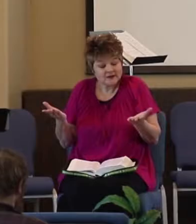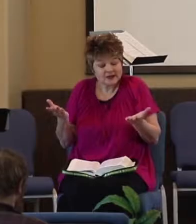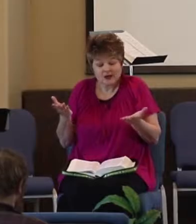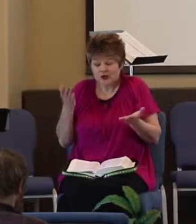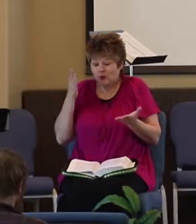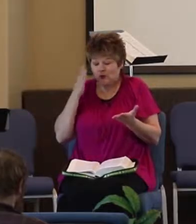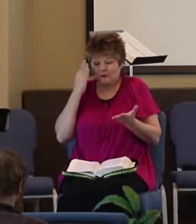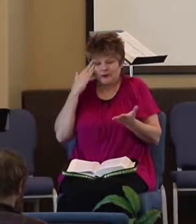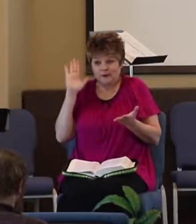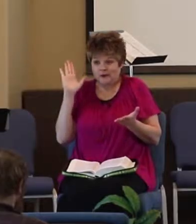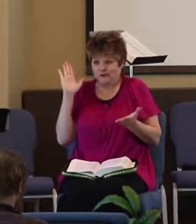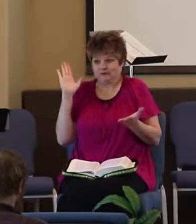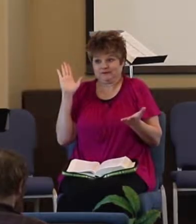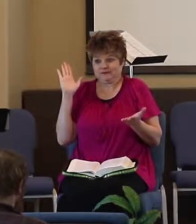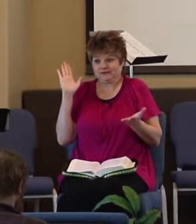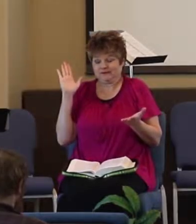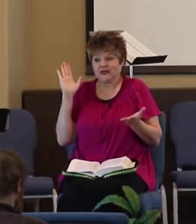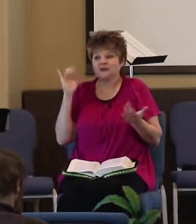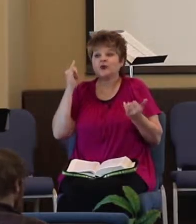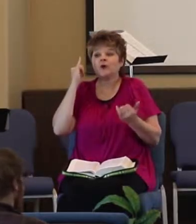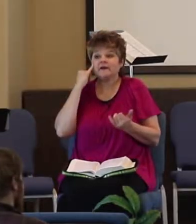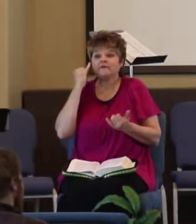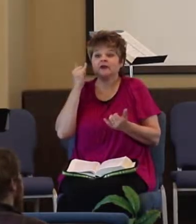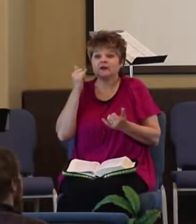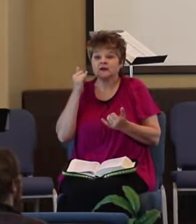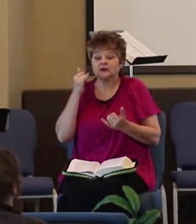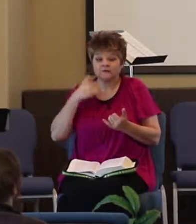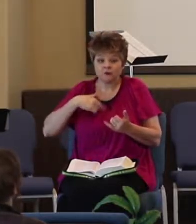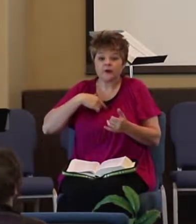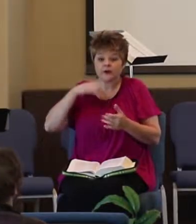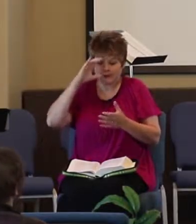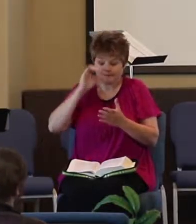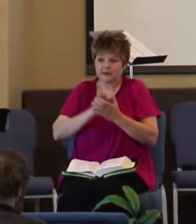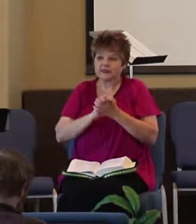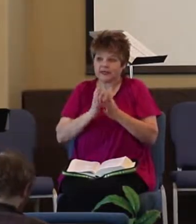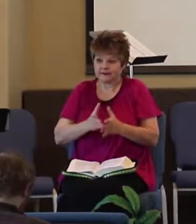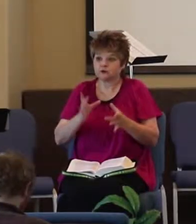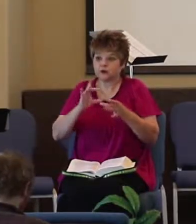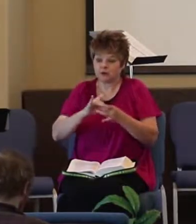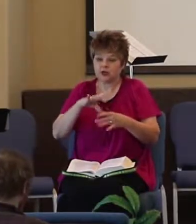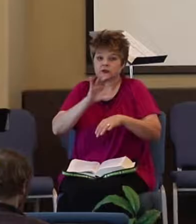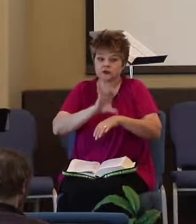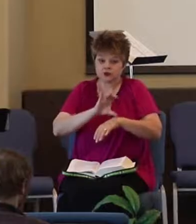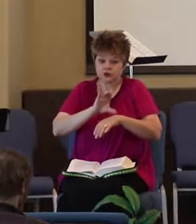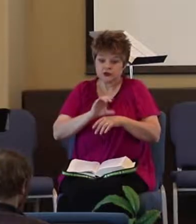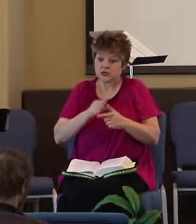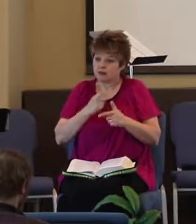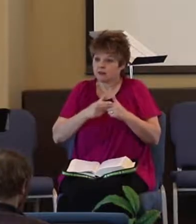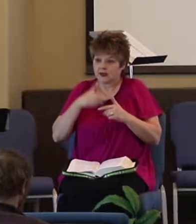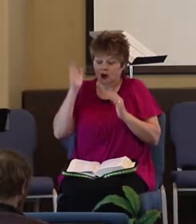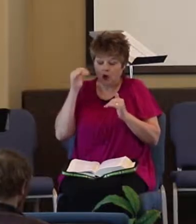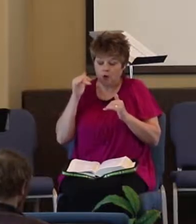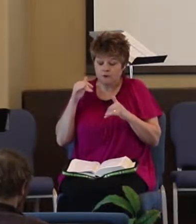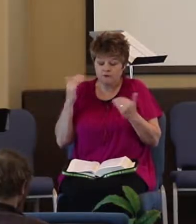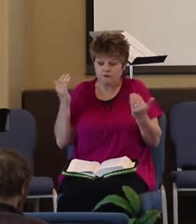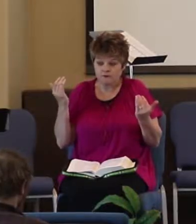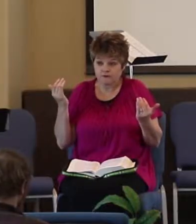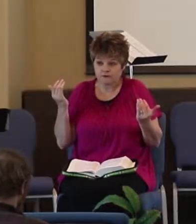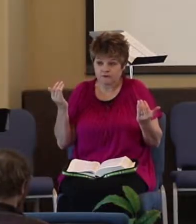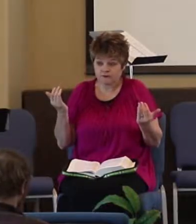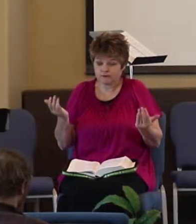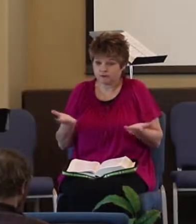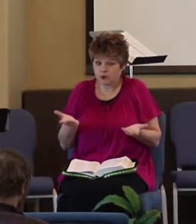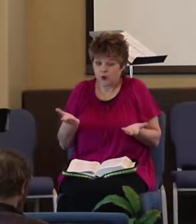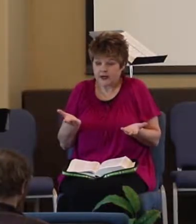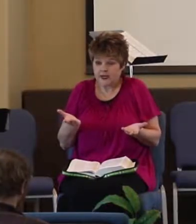We never know. And so if you're the church, if we are believers, then our hope for the rest of this day, our